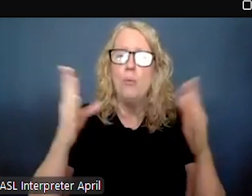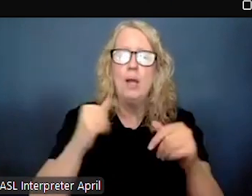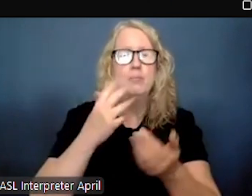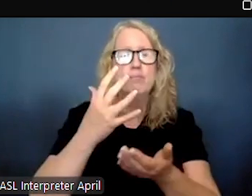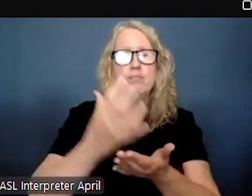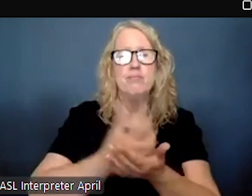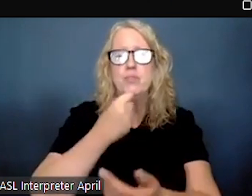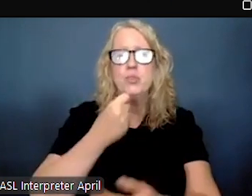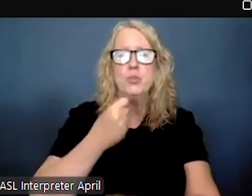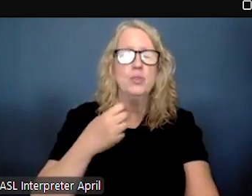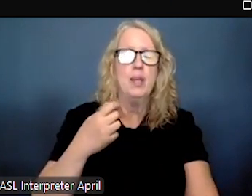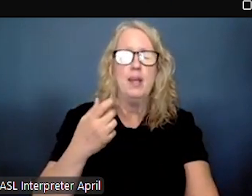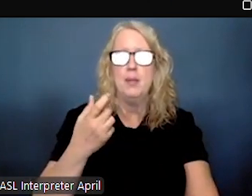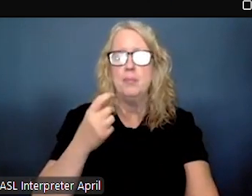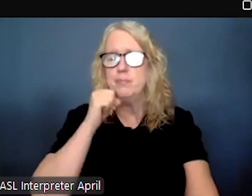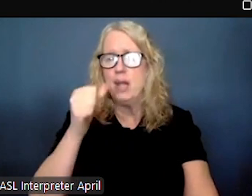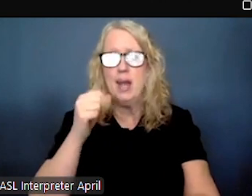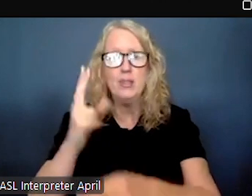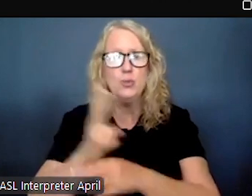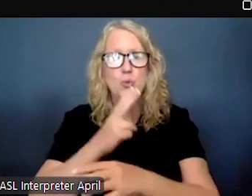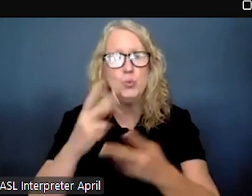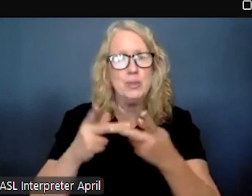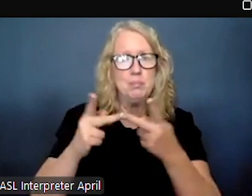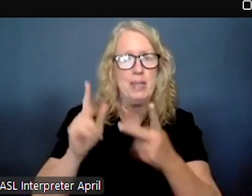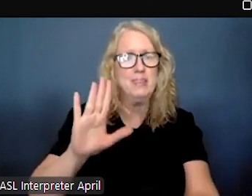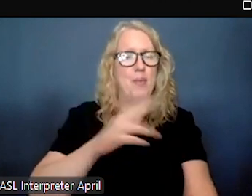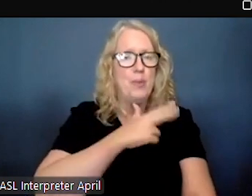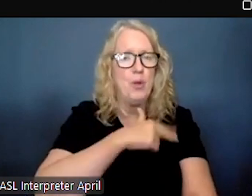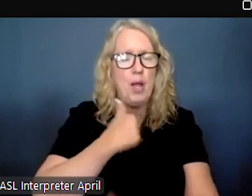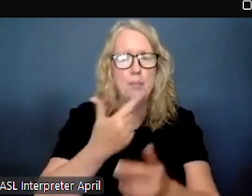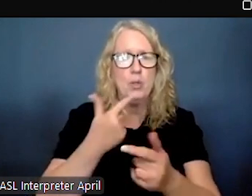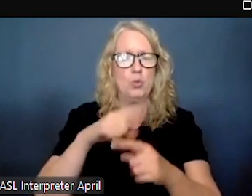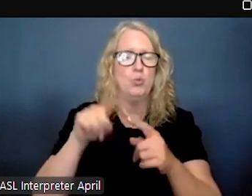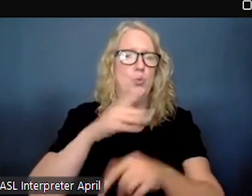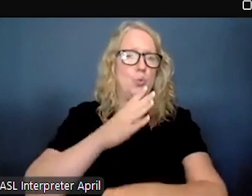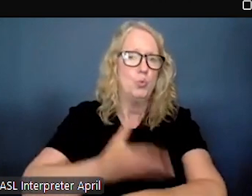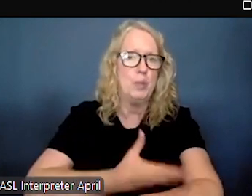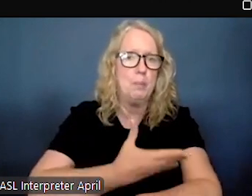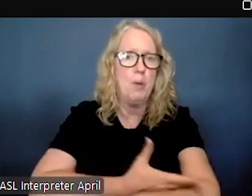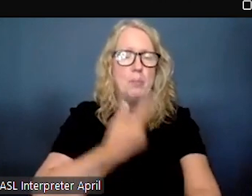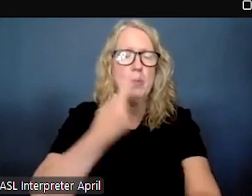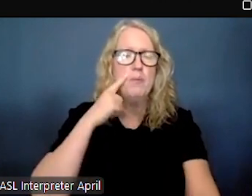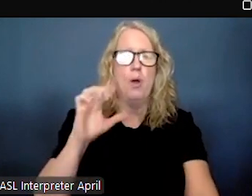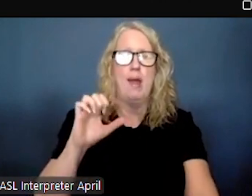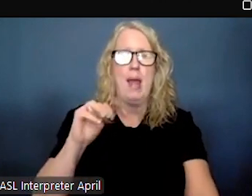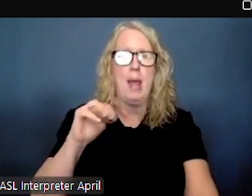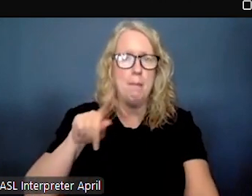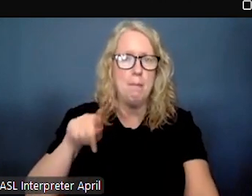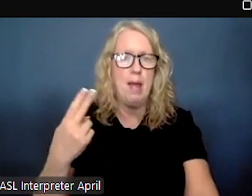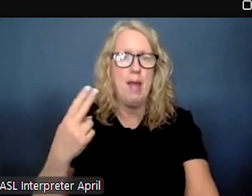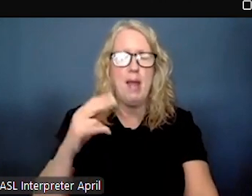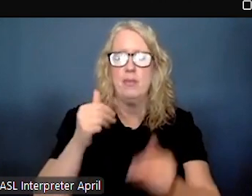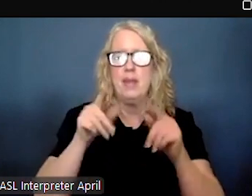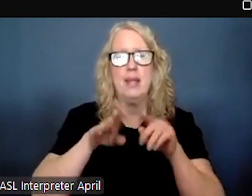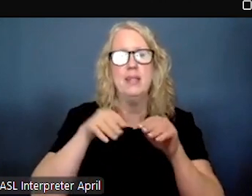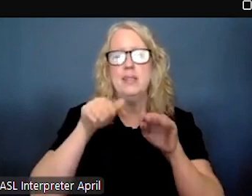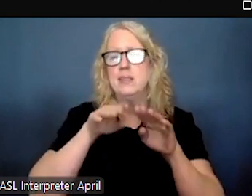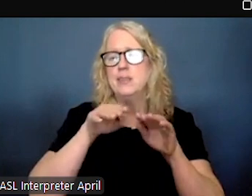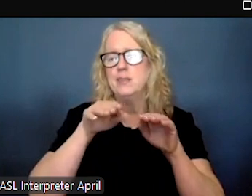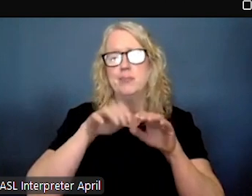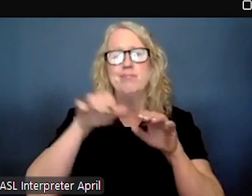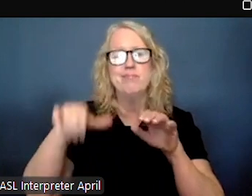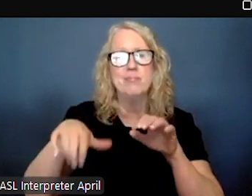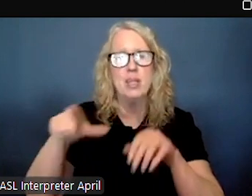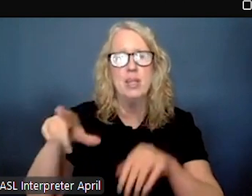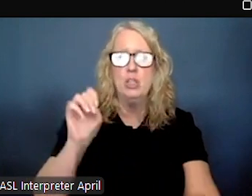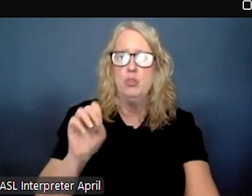utilize underused space in their own hospital and kind of remodel it for an Empath unit right off the ER. And there's